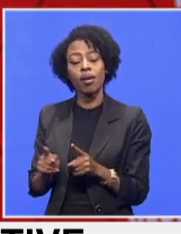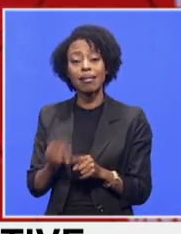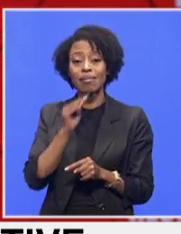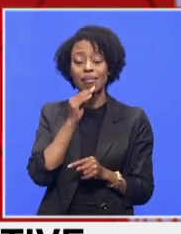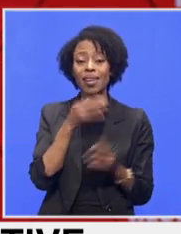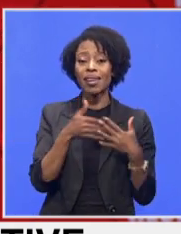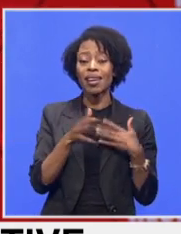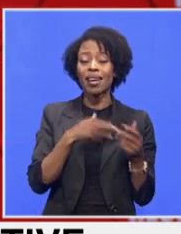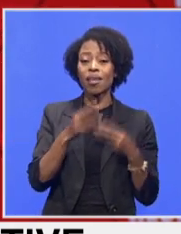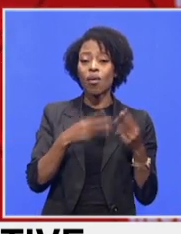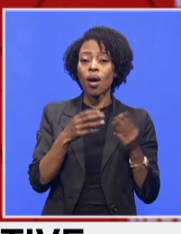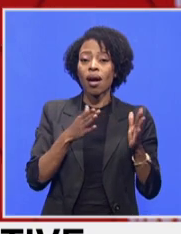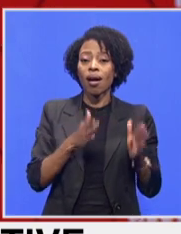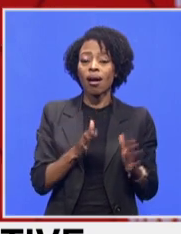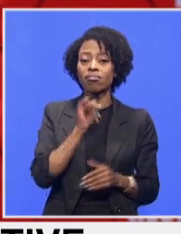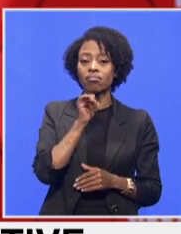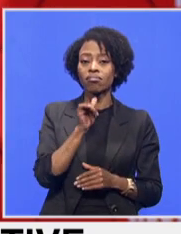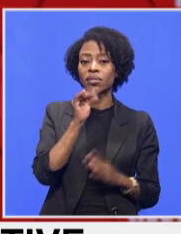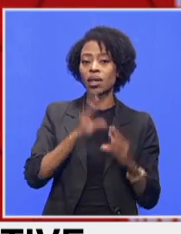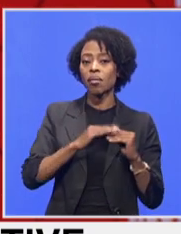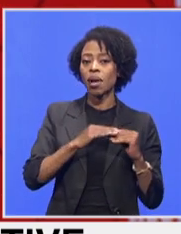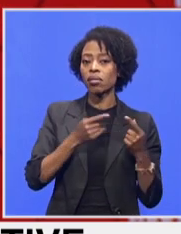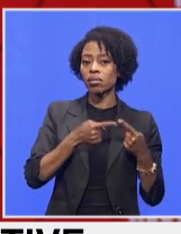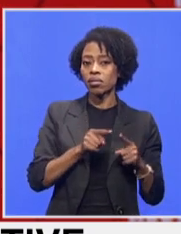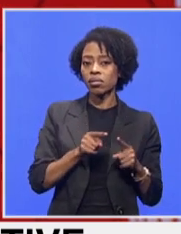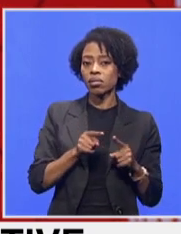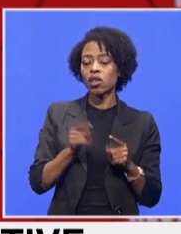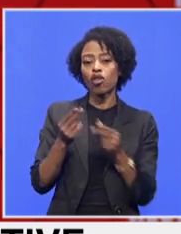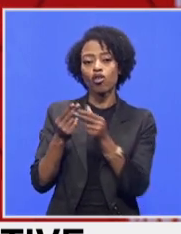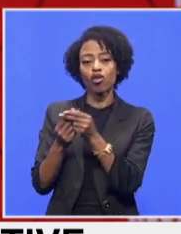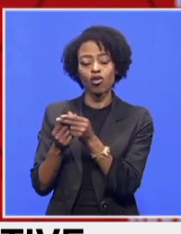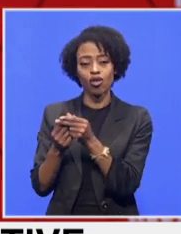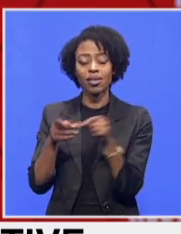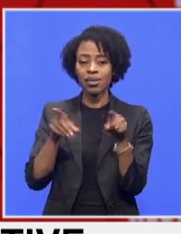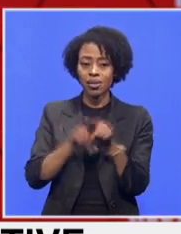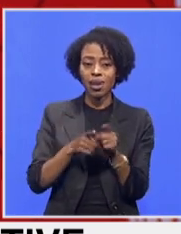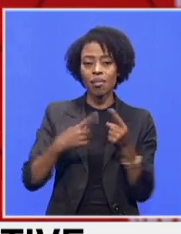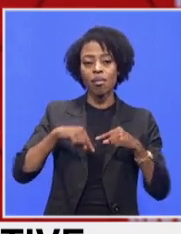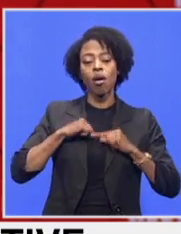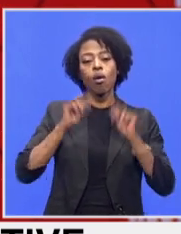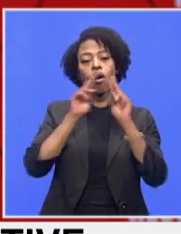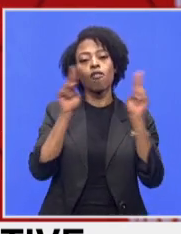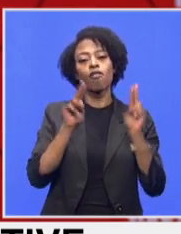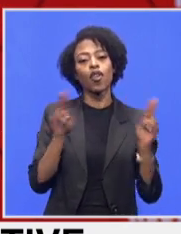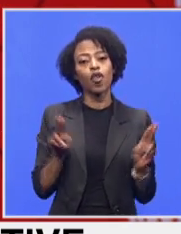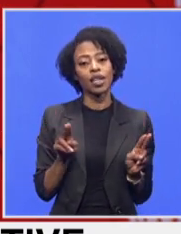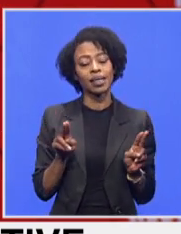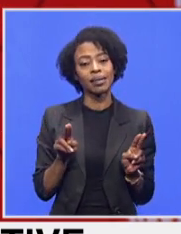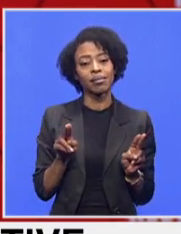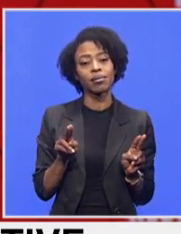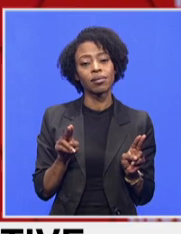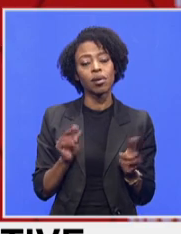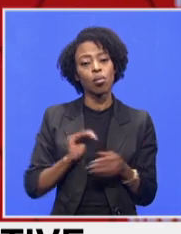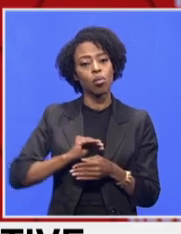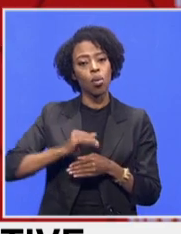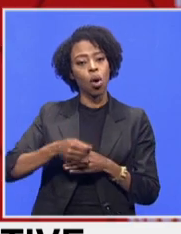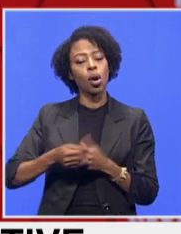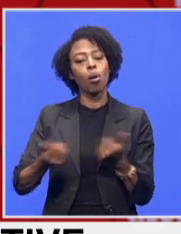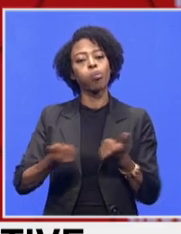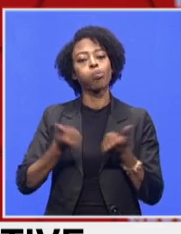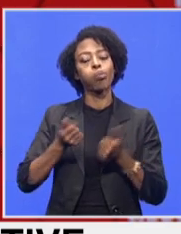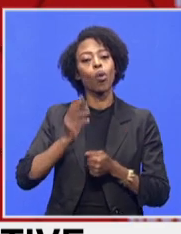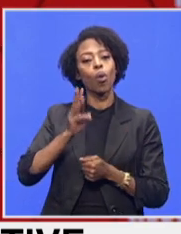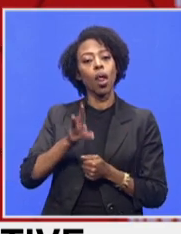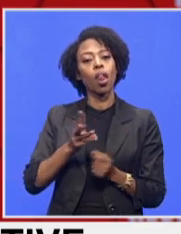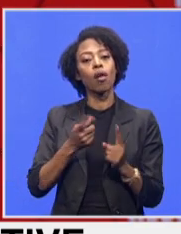worker, even if they are not member of any union, including the Federation itself, will be protected